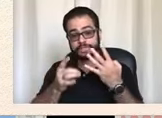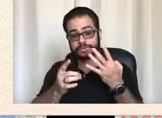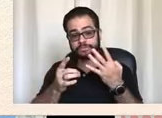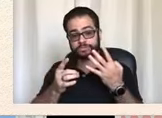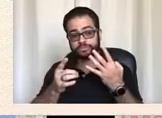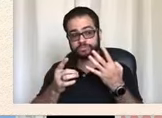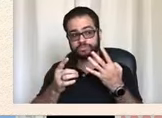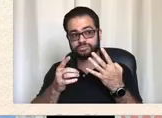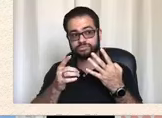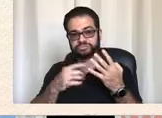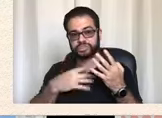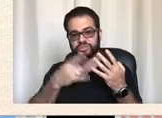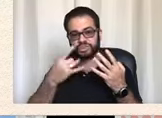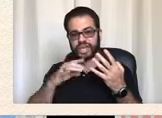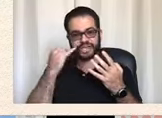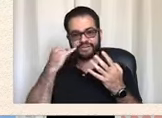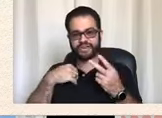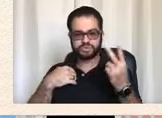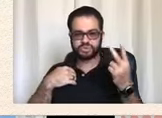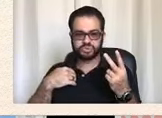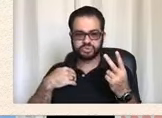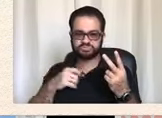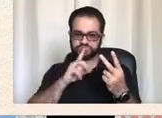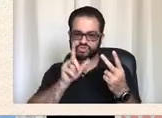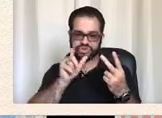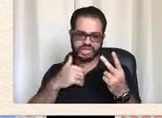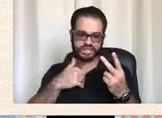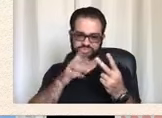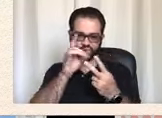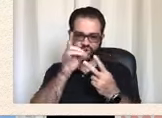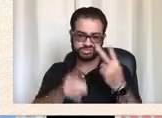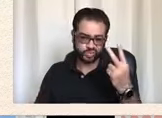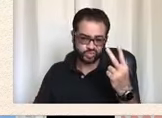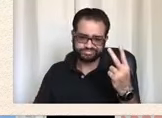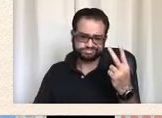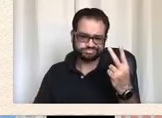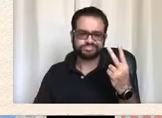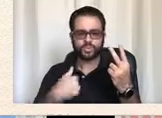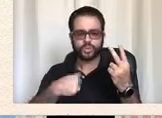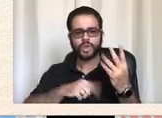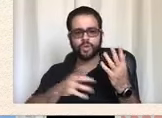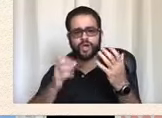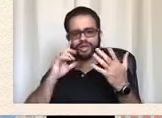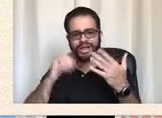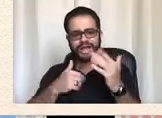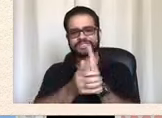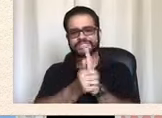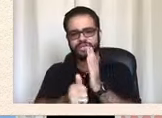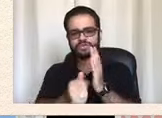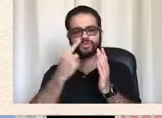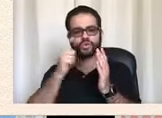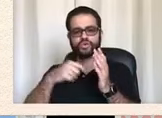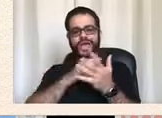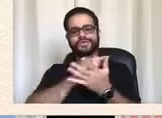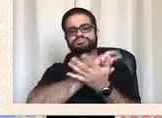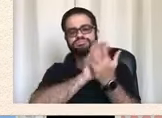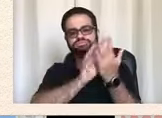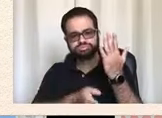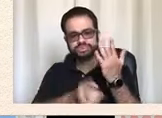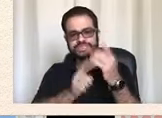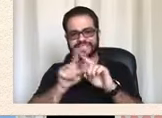two, because that's not really a choice. 50-50 is not really a choice. We want you guys to have the skills that you need so that you have a plethora of different